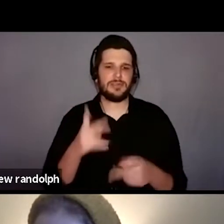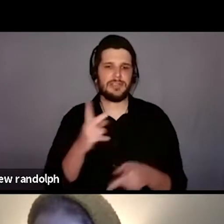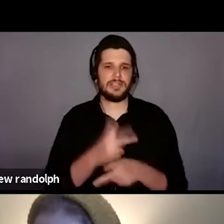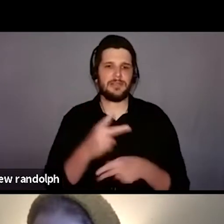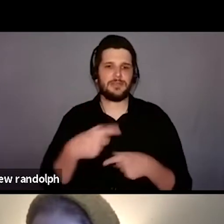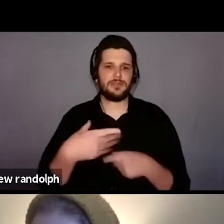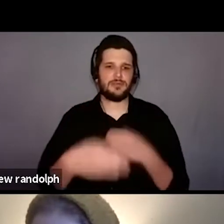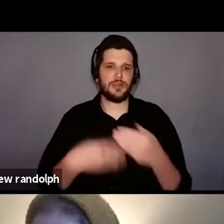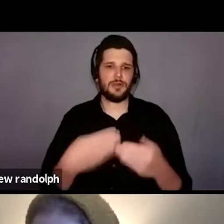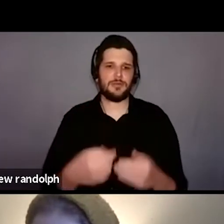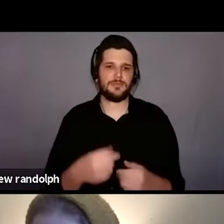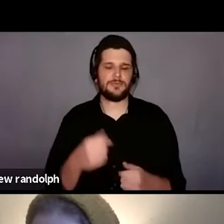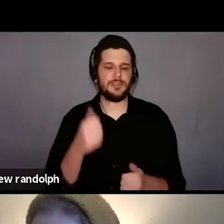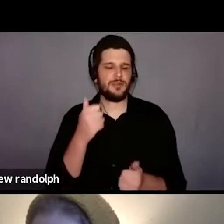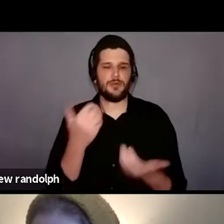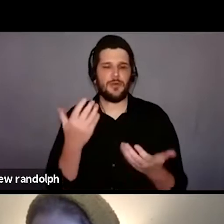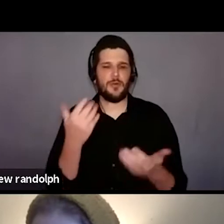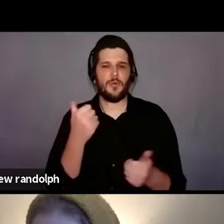in whatever way it does.